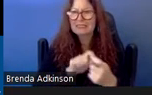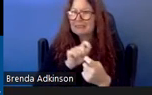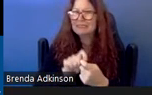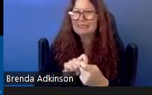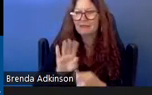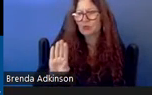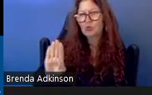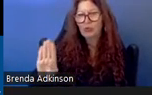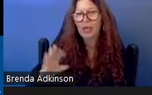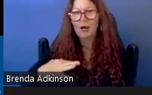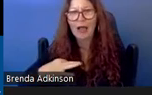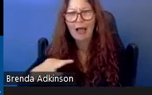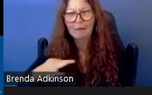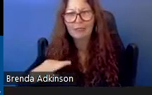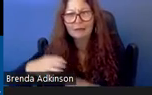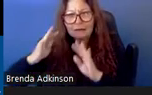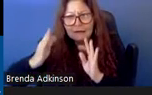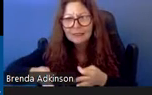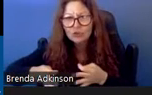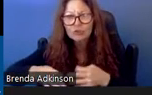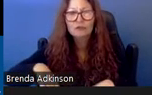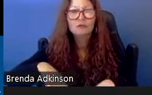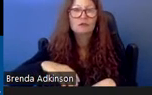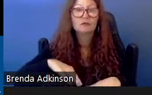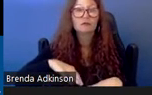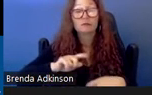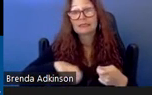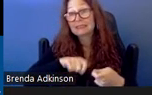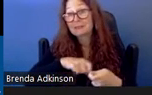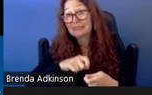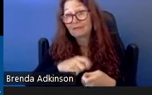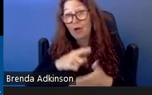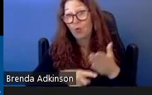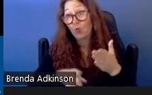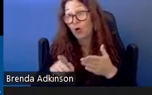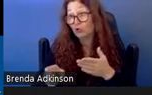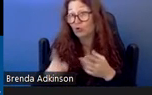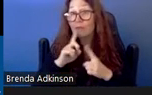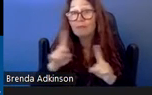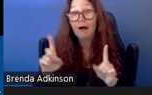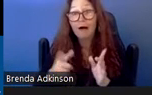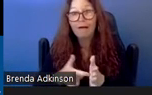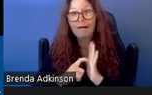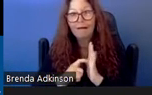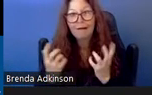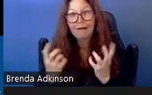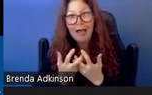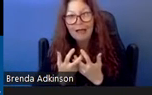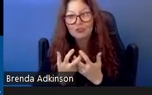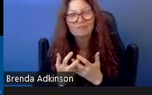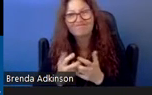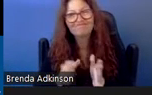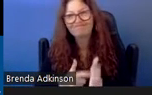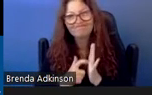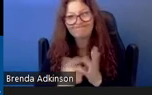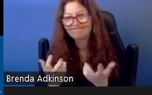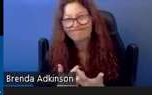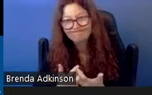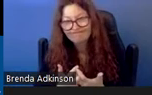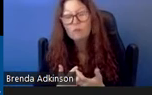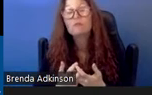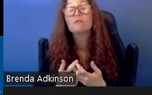give specifics on the type of things that an applicant may or may not be eligible for. And what we found through our